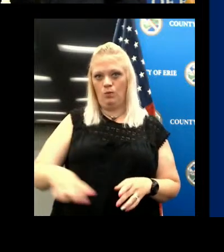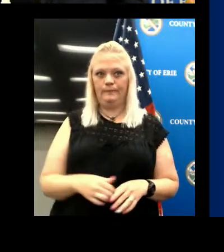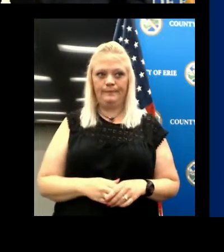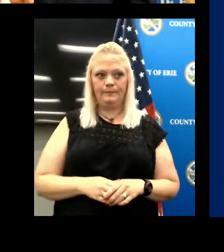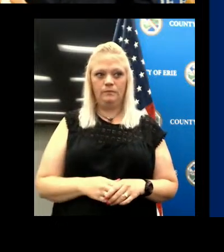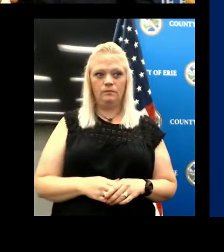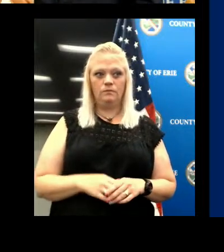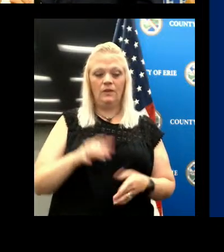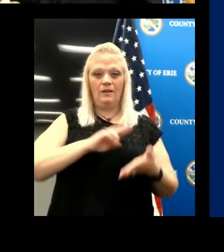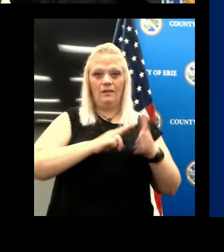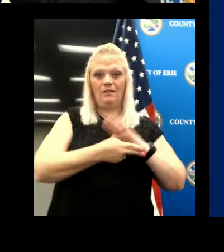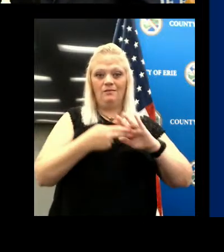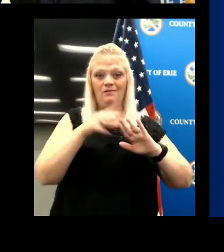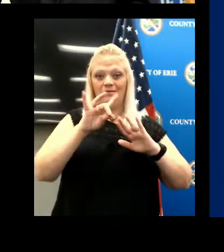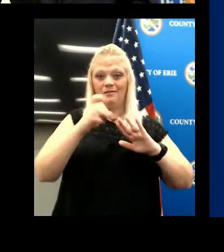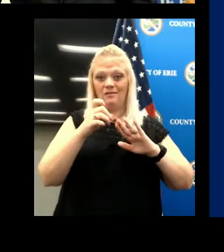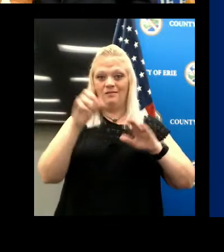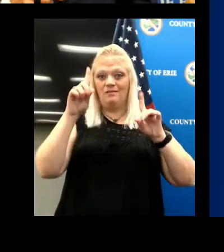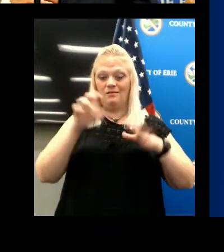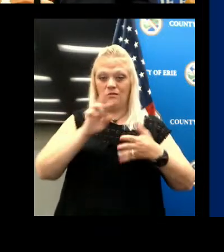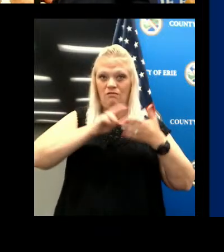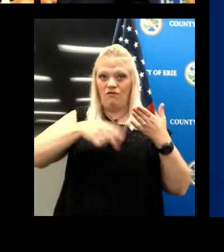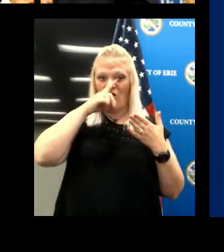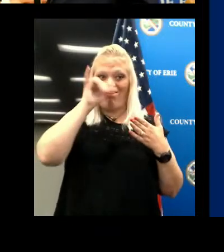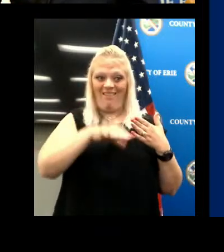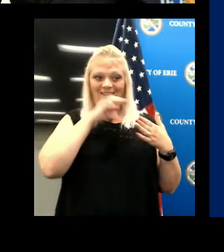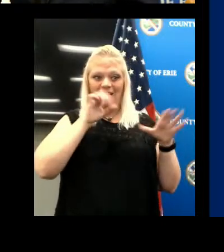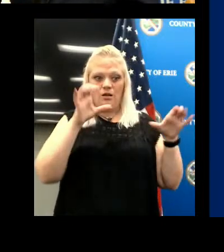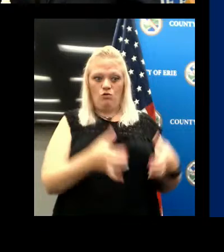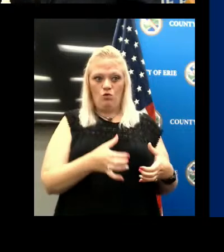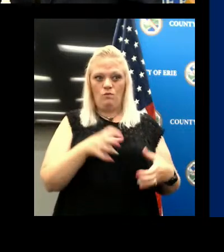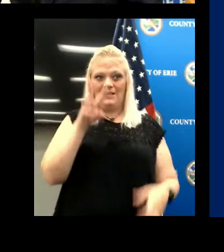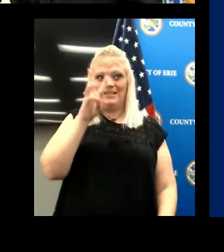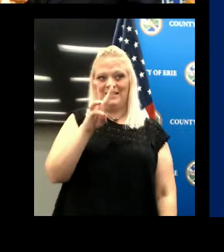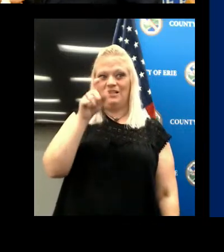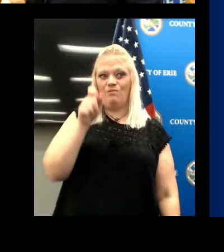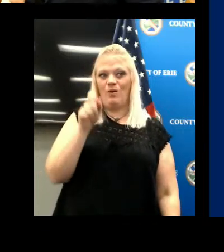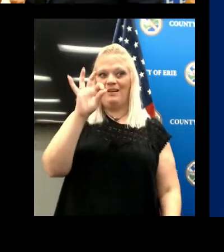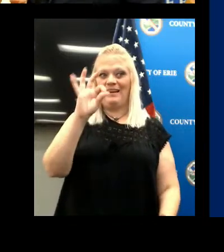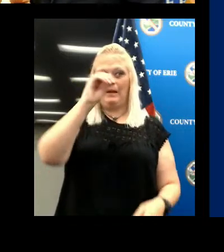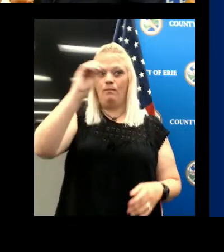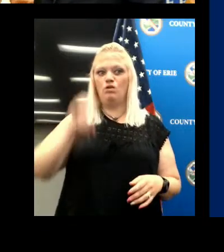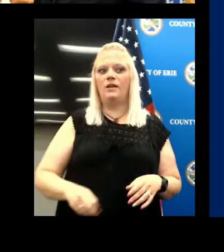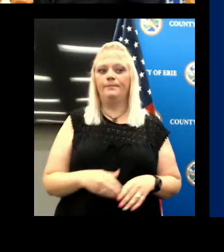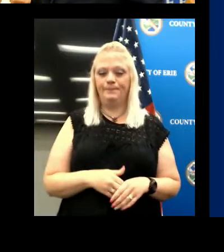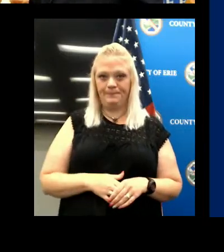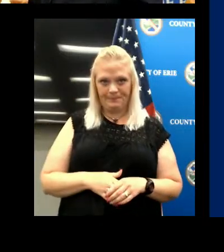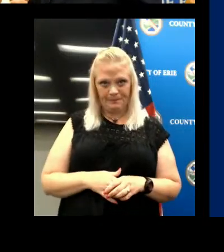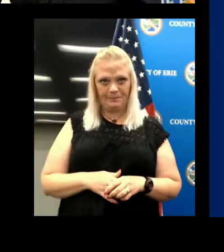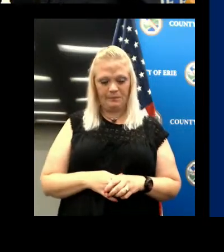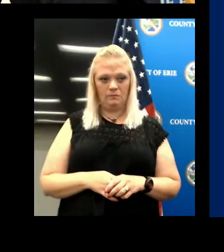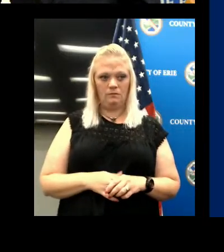the diagnostic test results for this age group for last week was 6.9%.